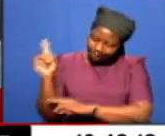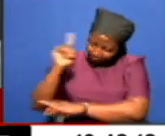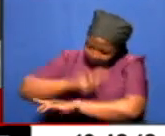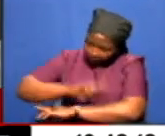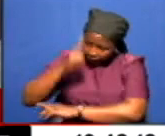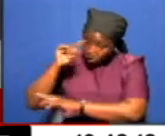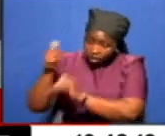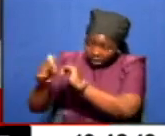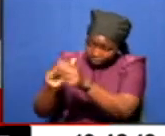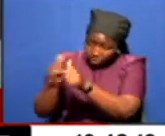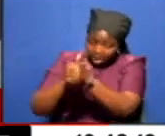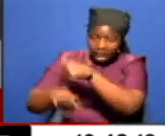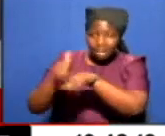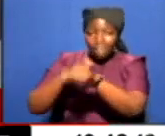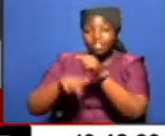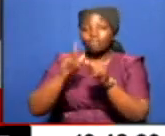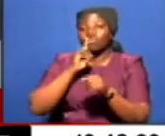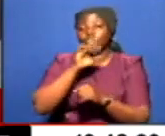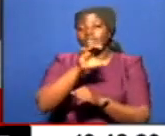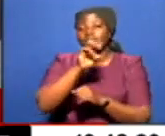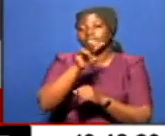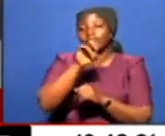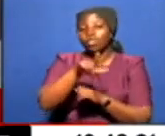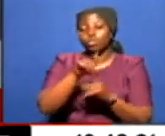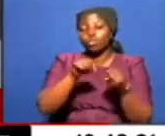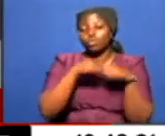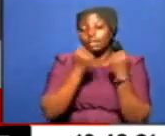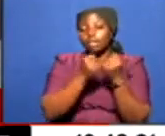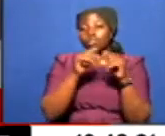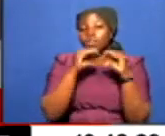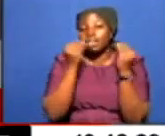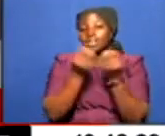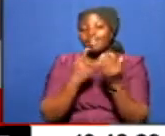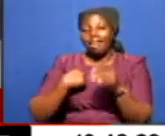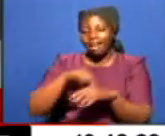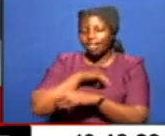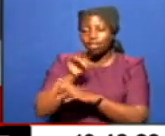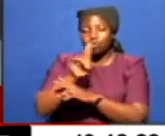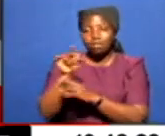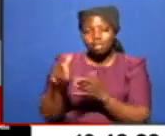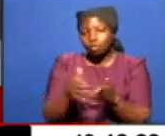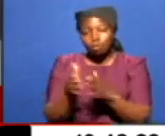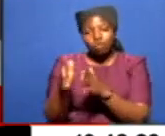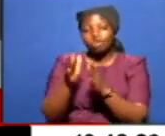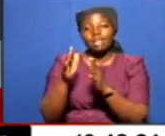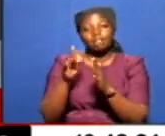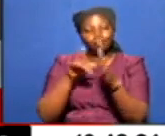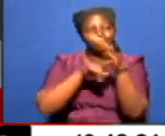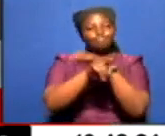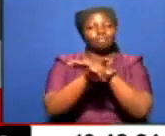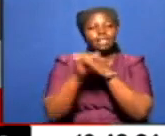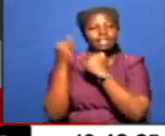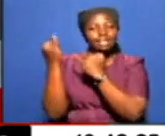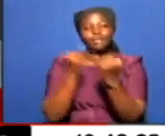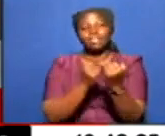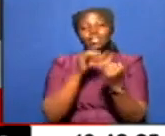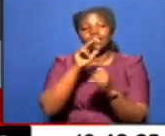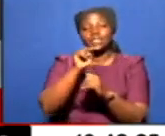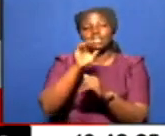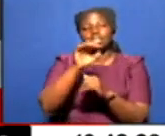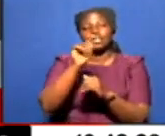And so as civil society organizations, we take advantage of those platforms and move in there and invite NCTC for